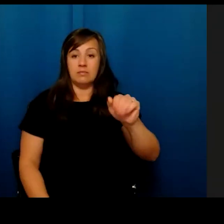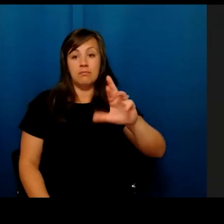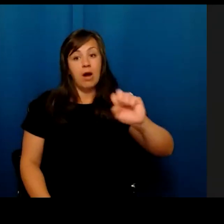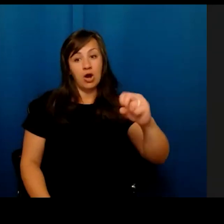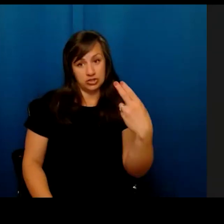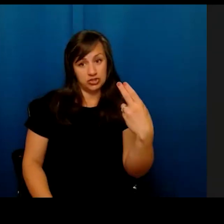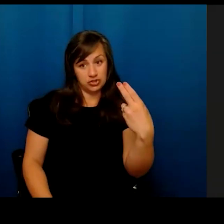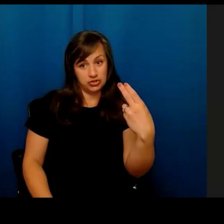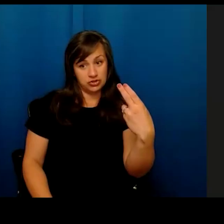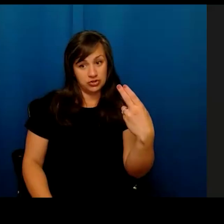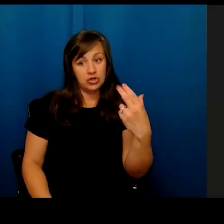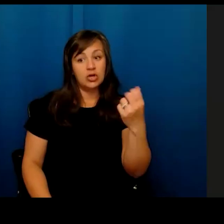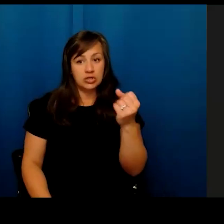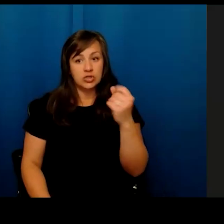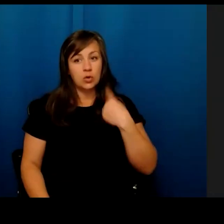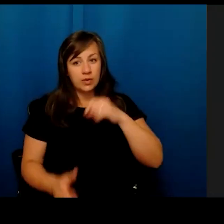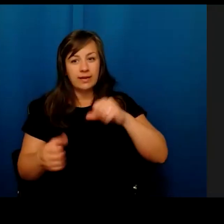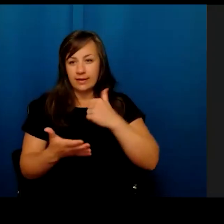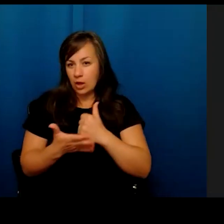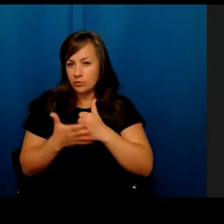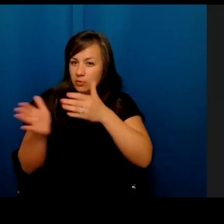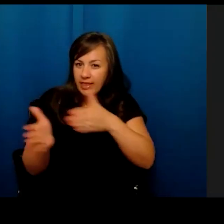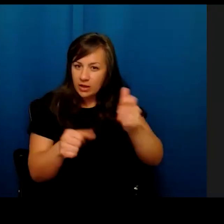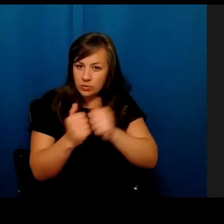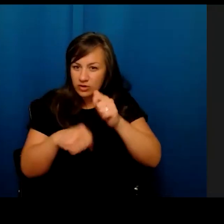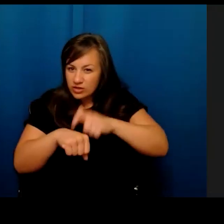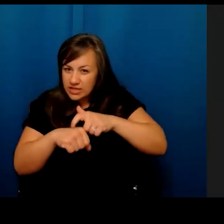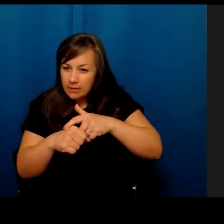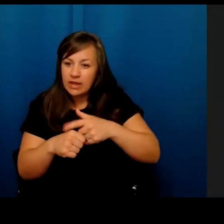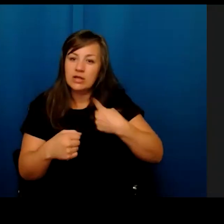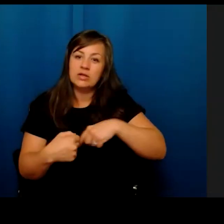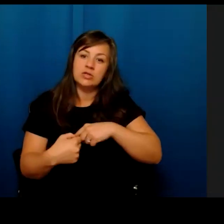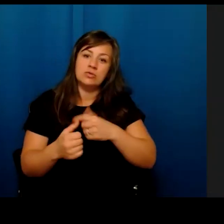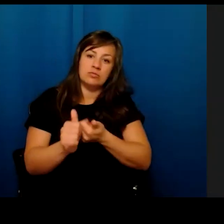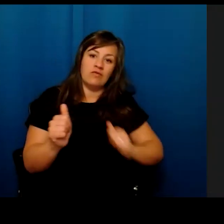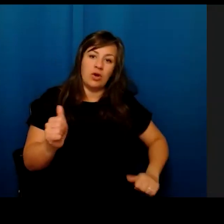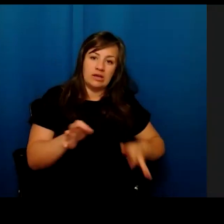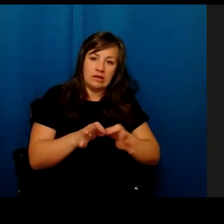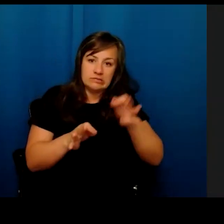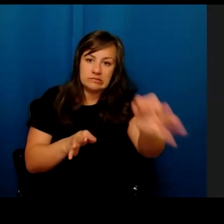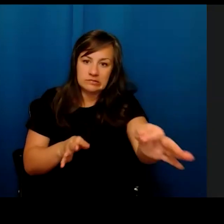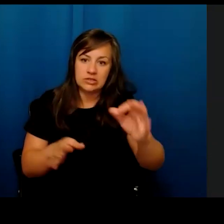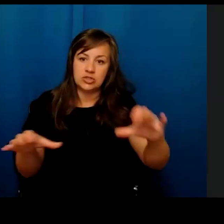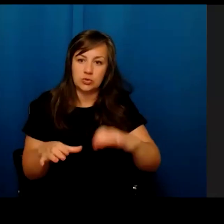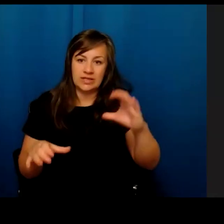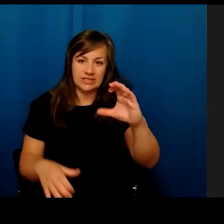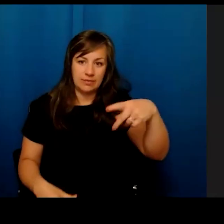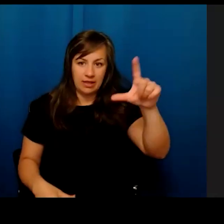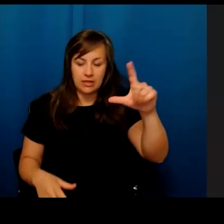So we can help sometimes plan with that to make sure you aren't doing CPL too late.